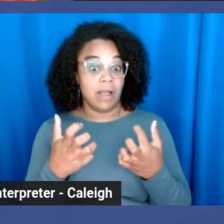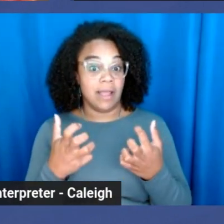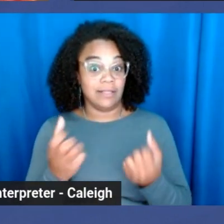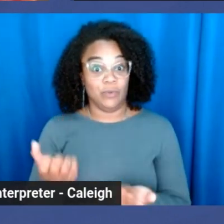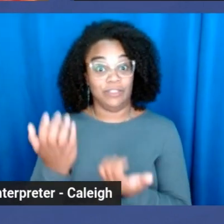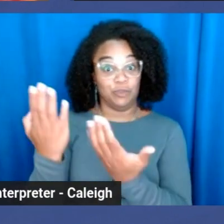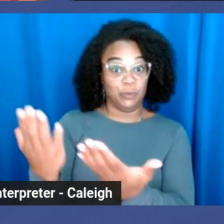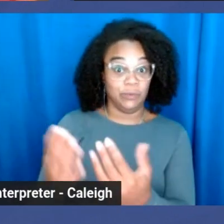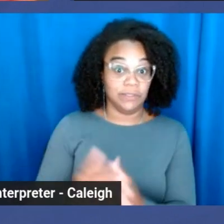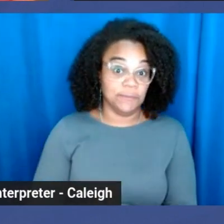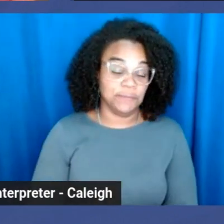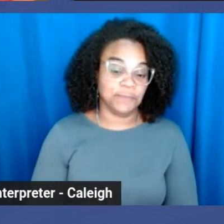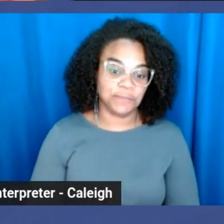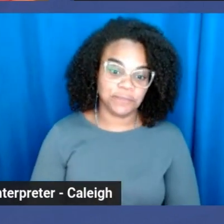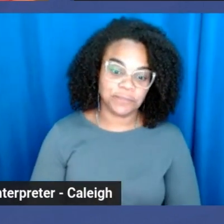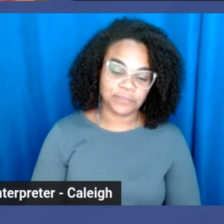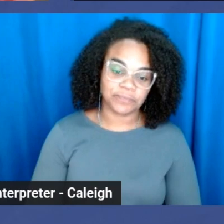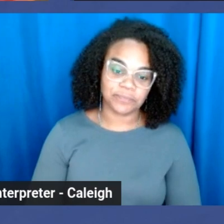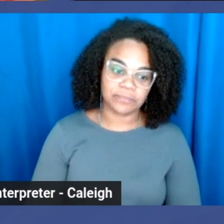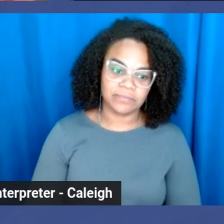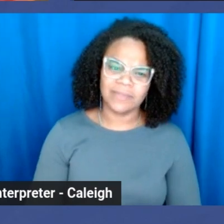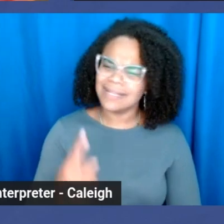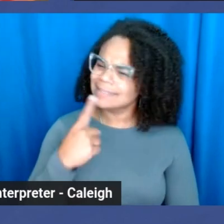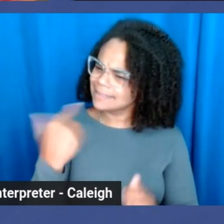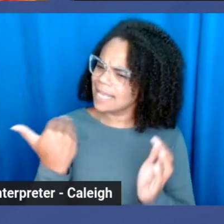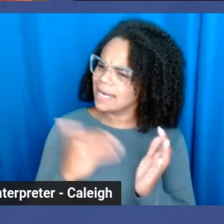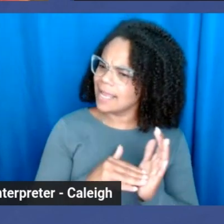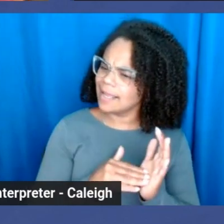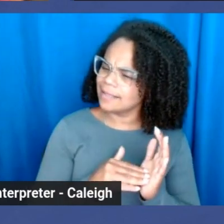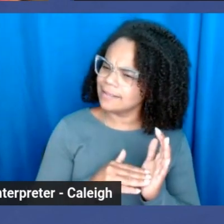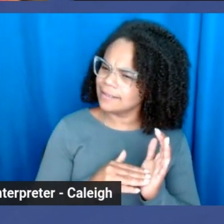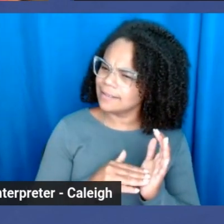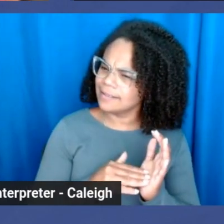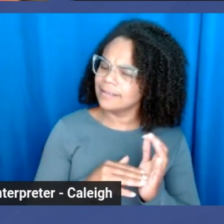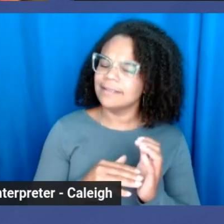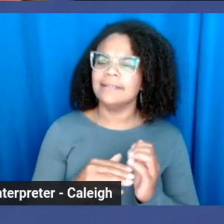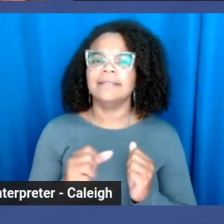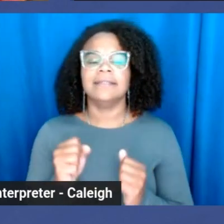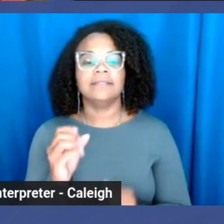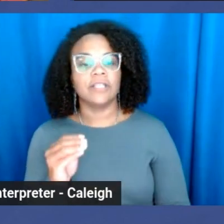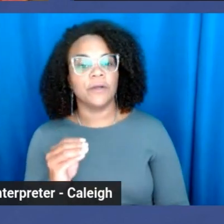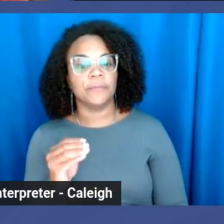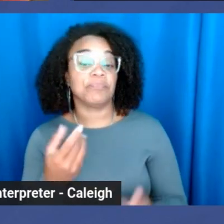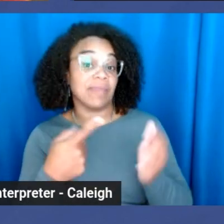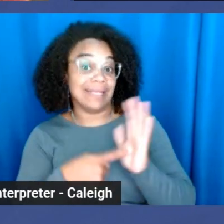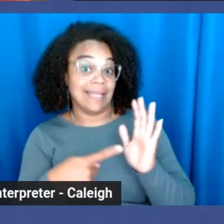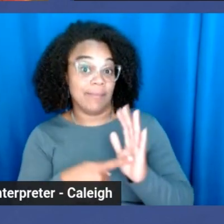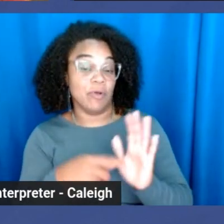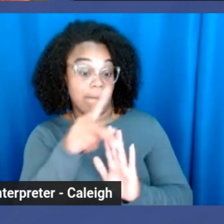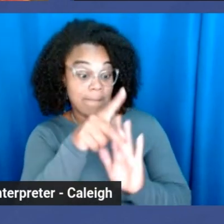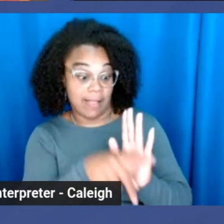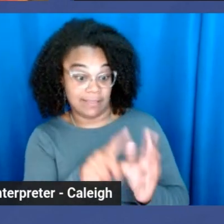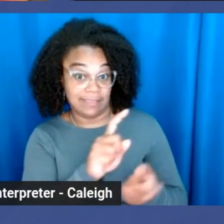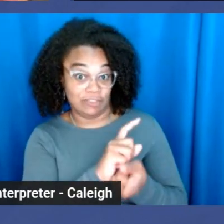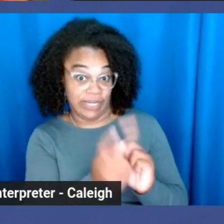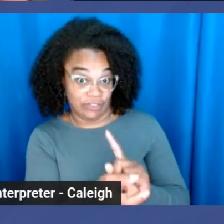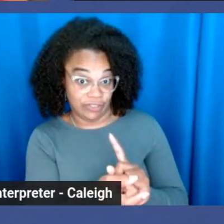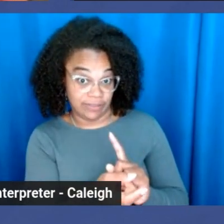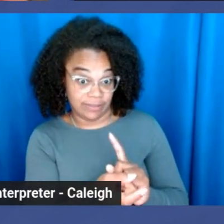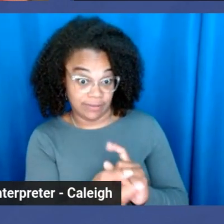introduce? Say that for me one more time. So, for example, policy changes. I would like